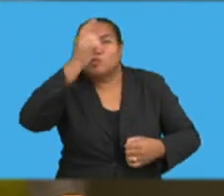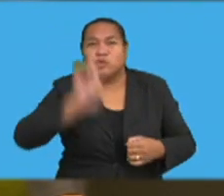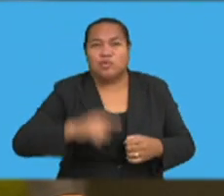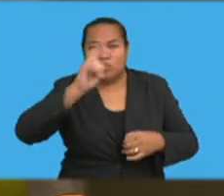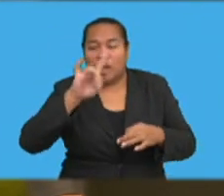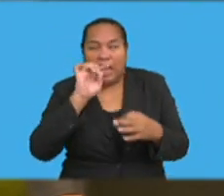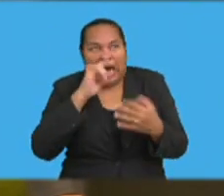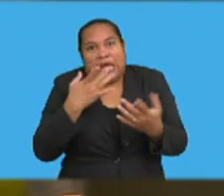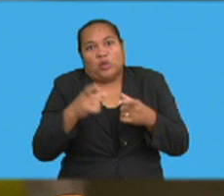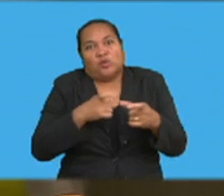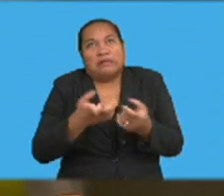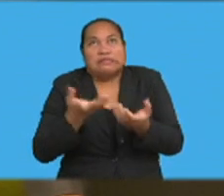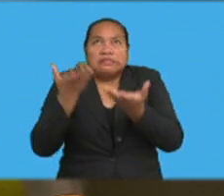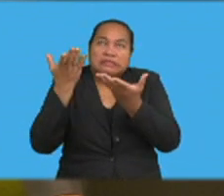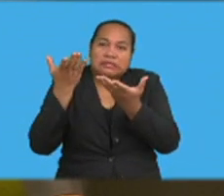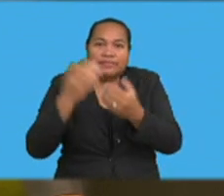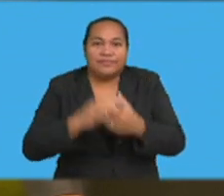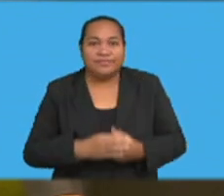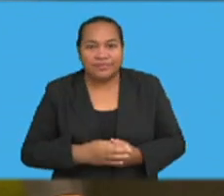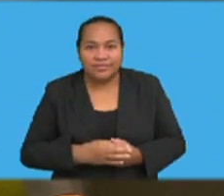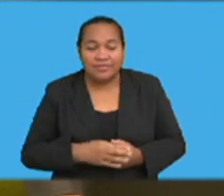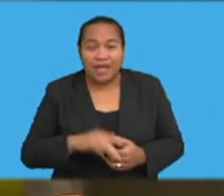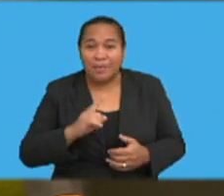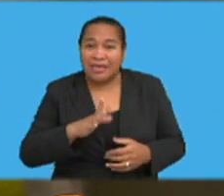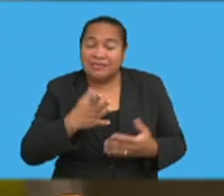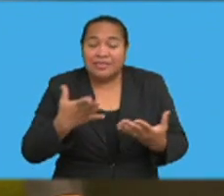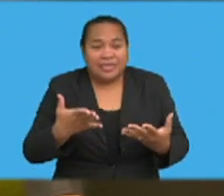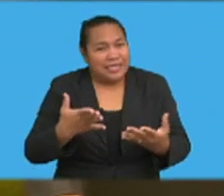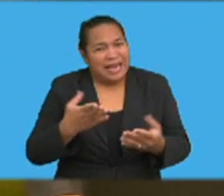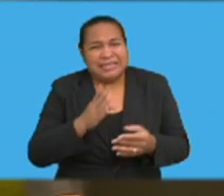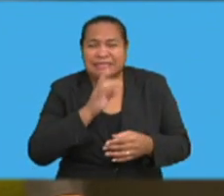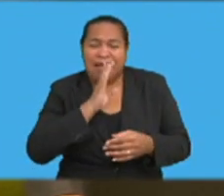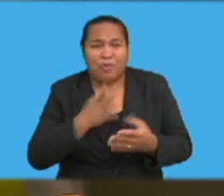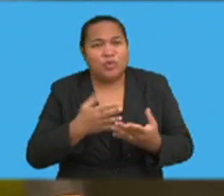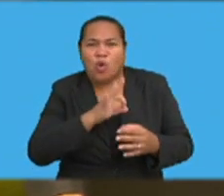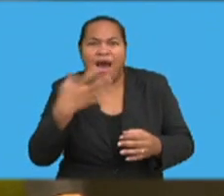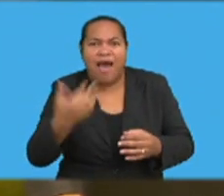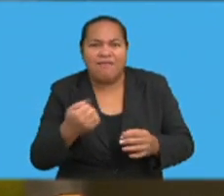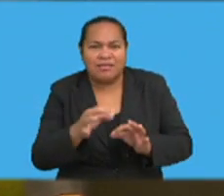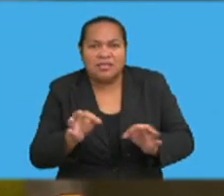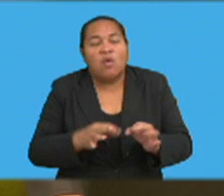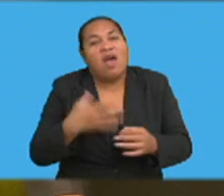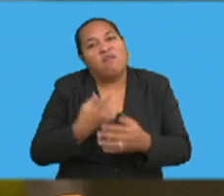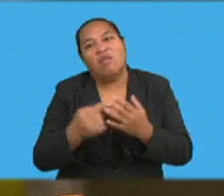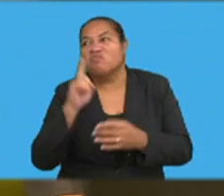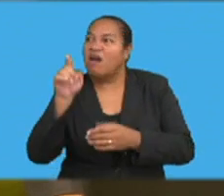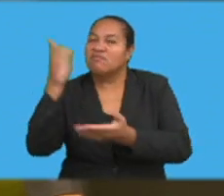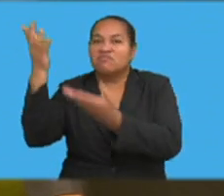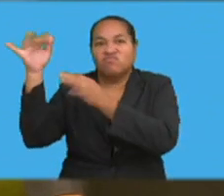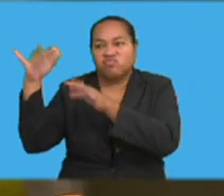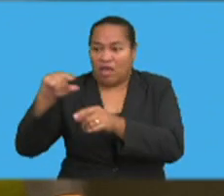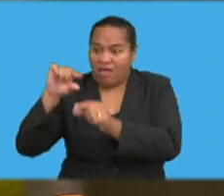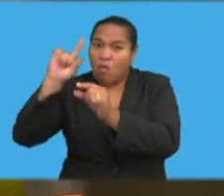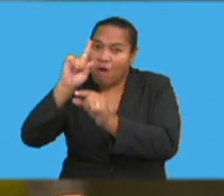helped. The unfortunate thing, though, is we don't have any redundancy. So we have only one line. If that line gets struck